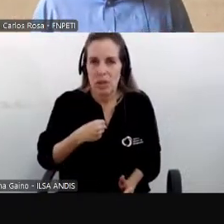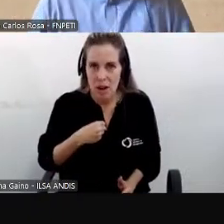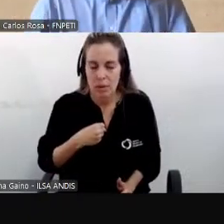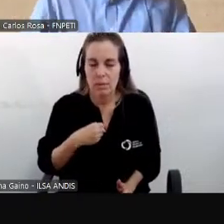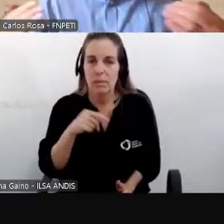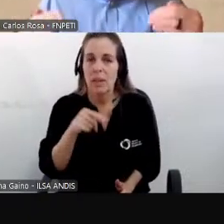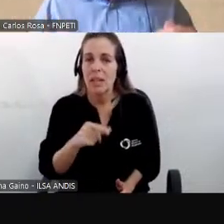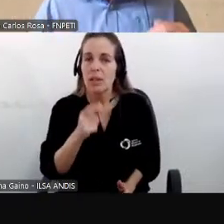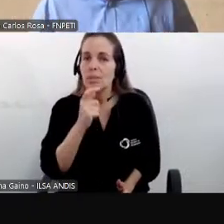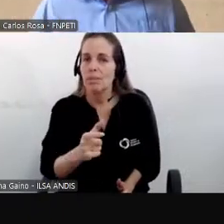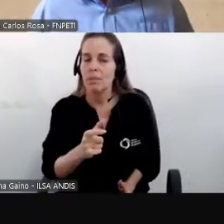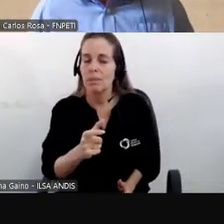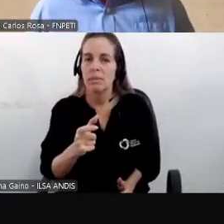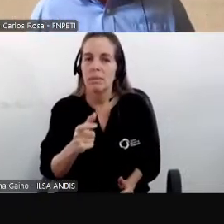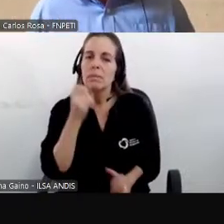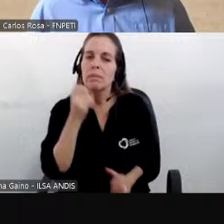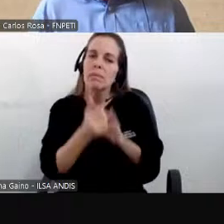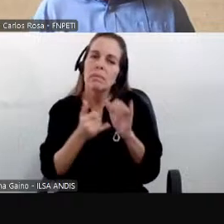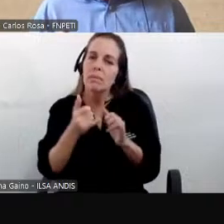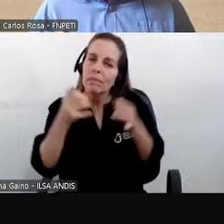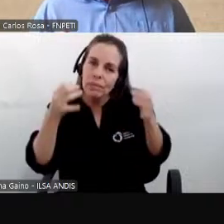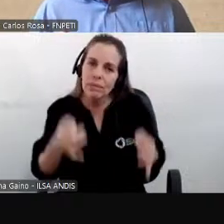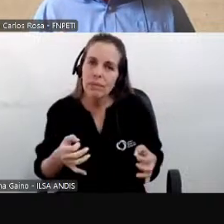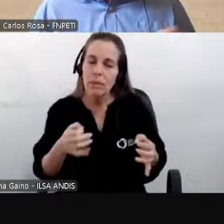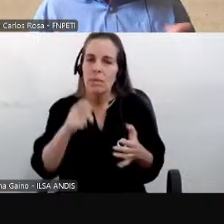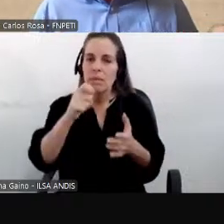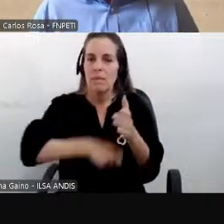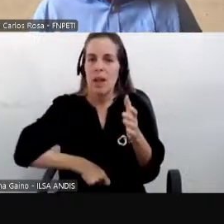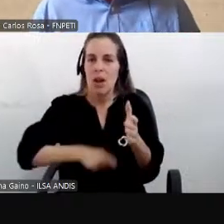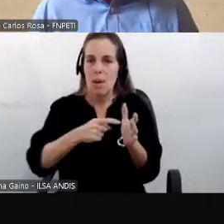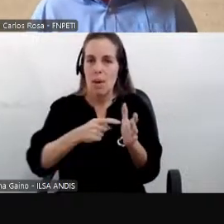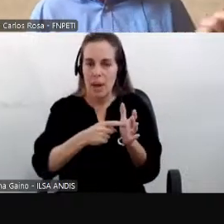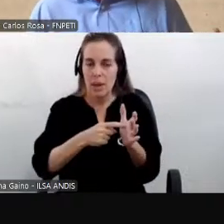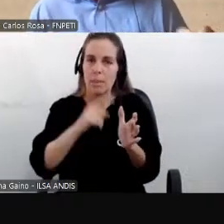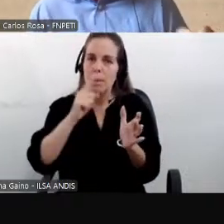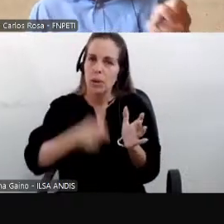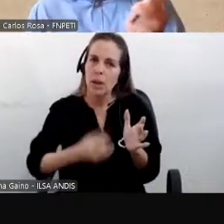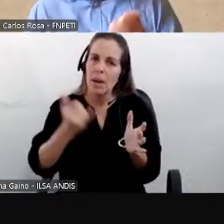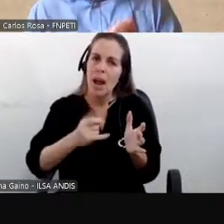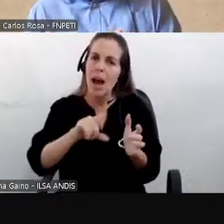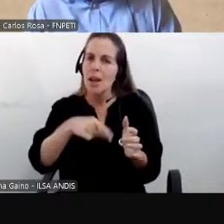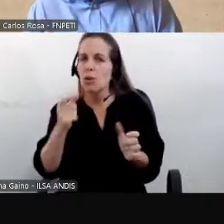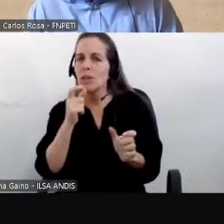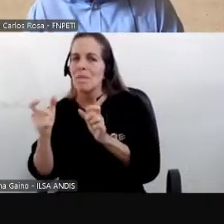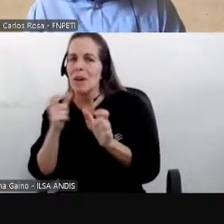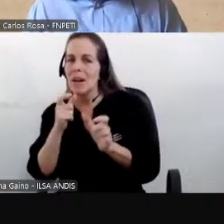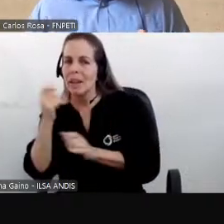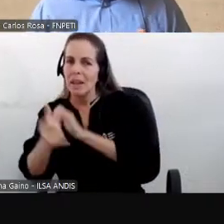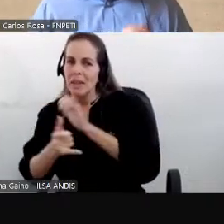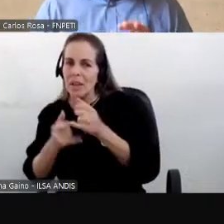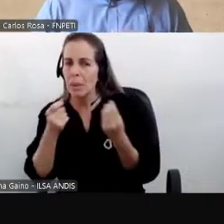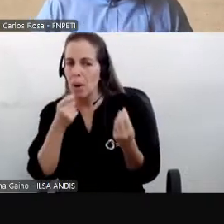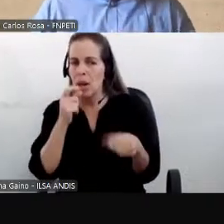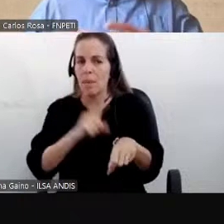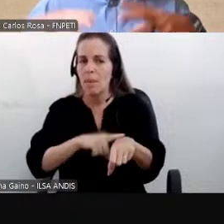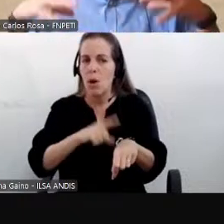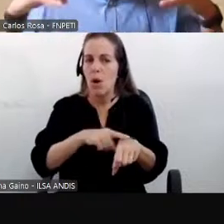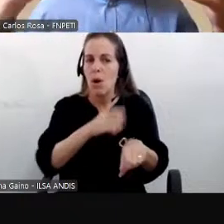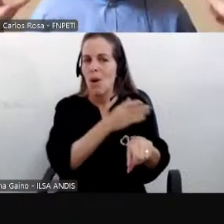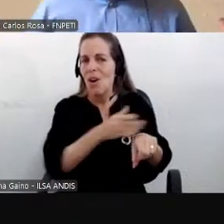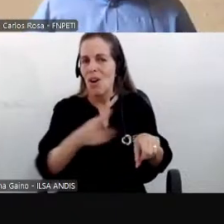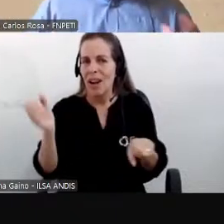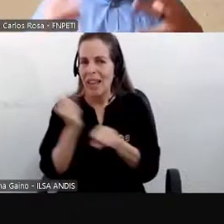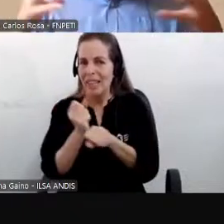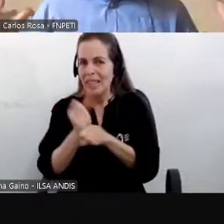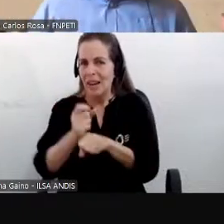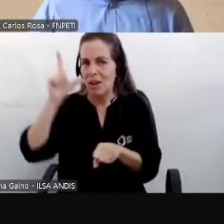an individual was voluntarily offered. That is a formal concept. However, it also is